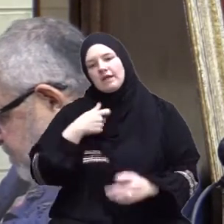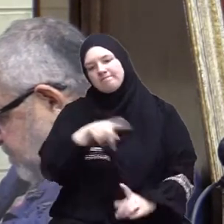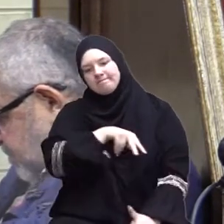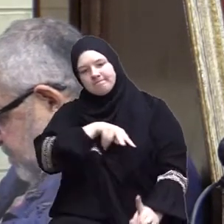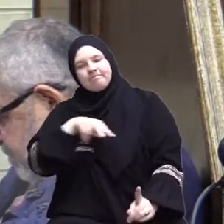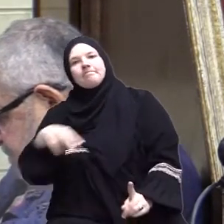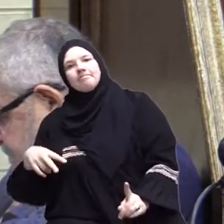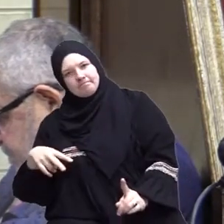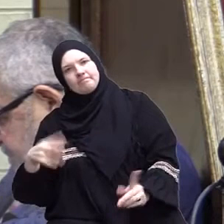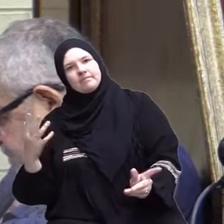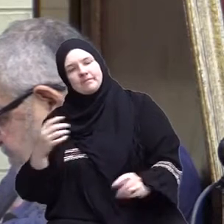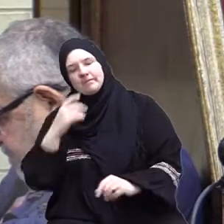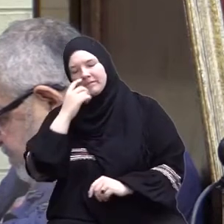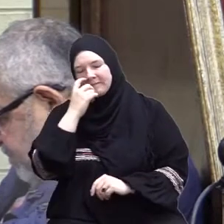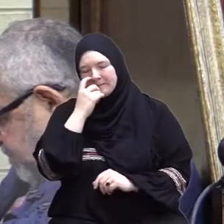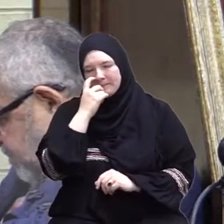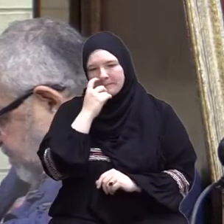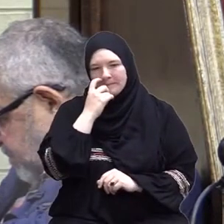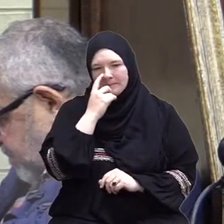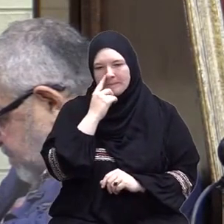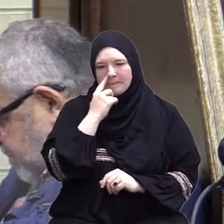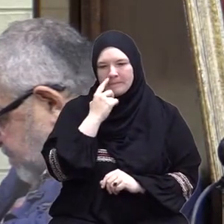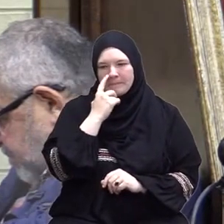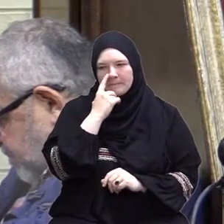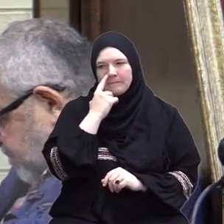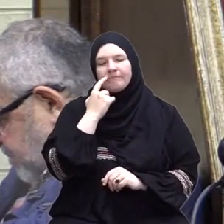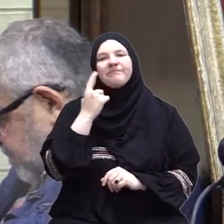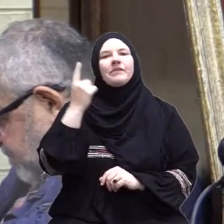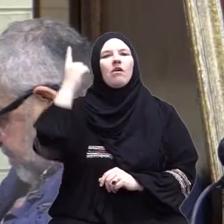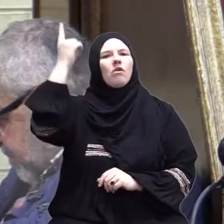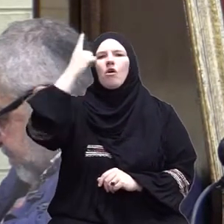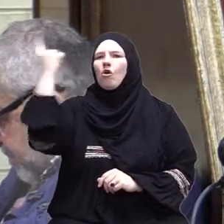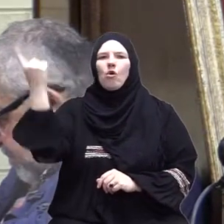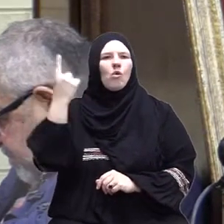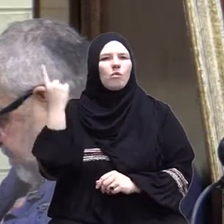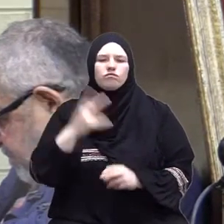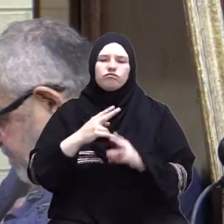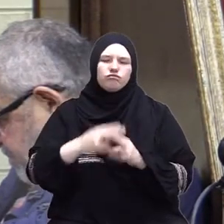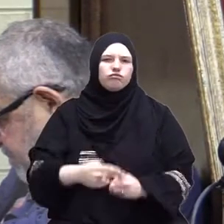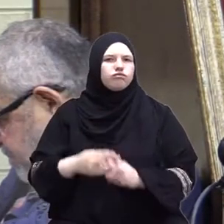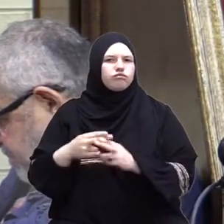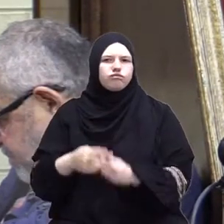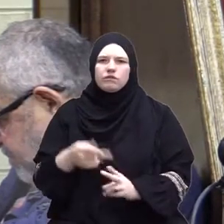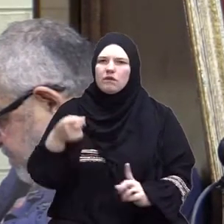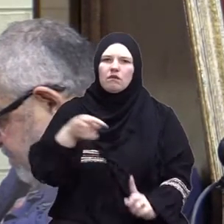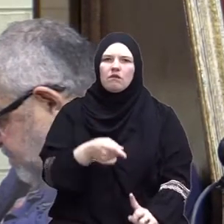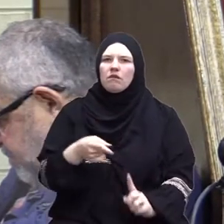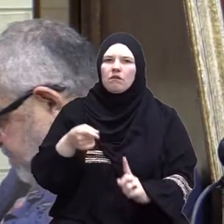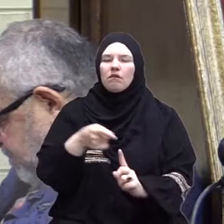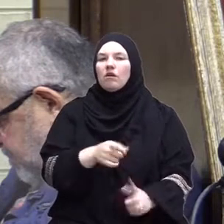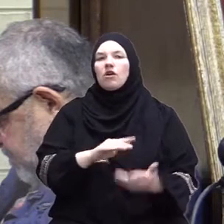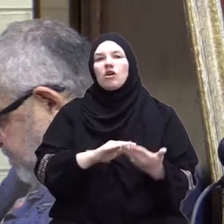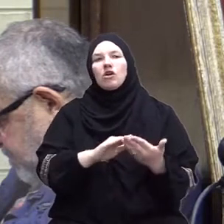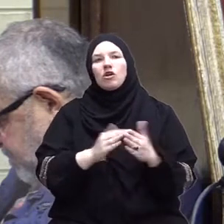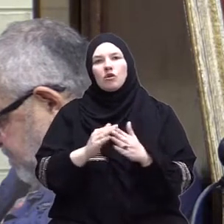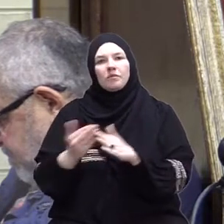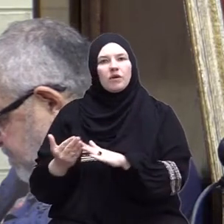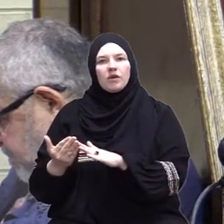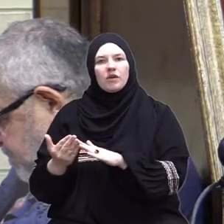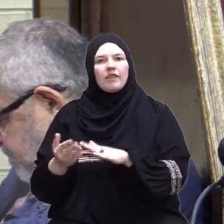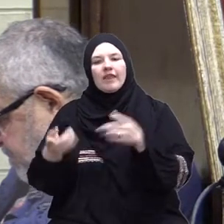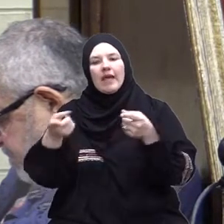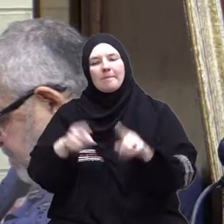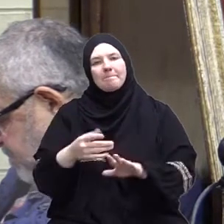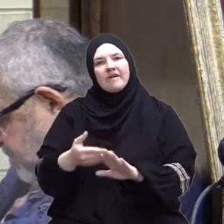preceding communities. Those are the people that Allah refers to as min qabl, the communities that came before